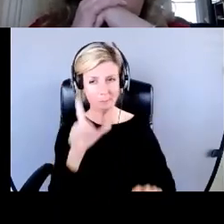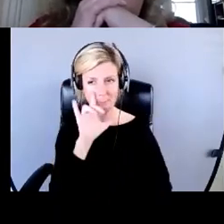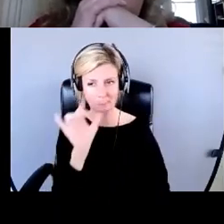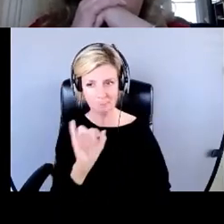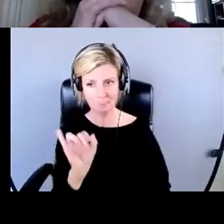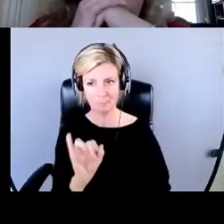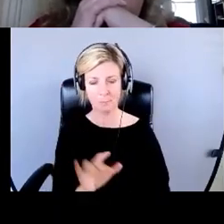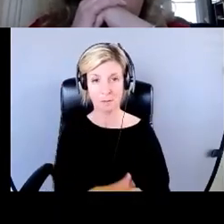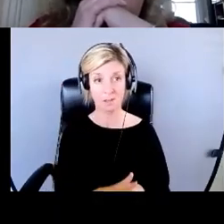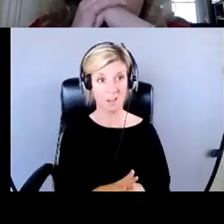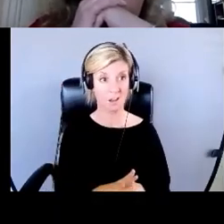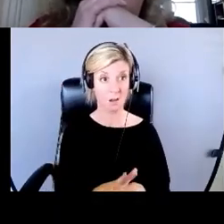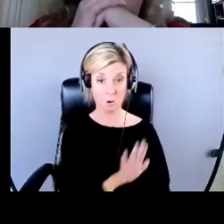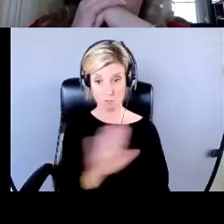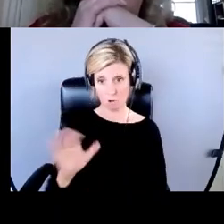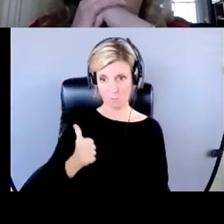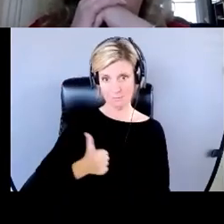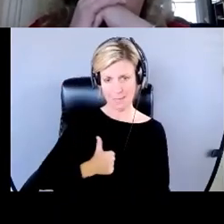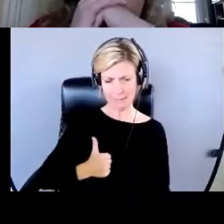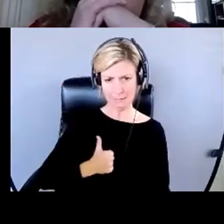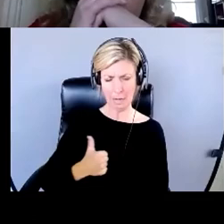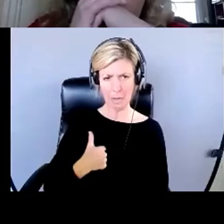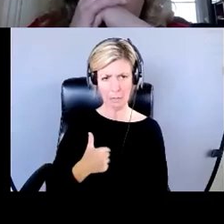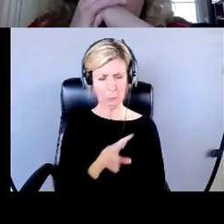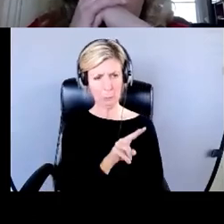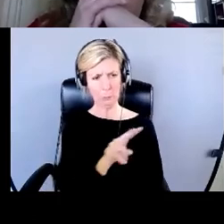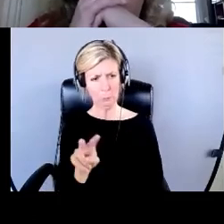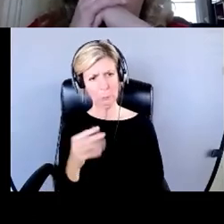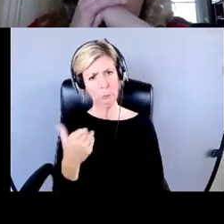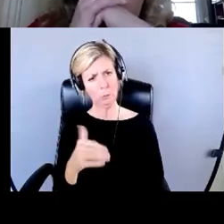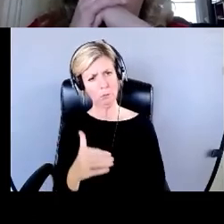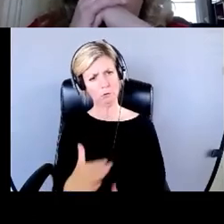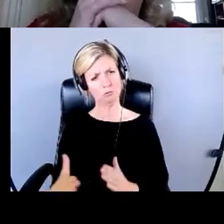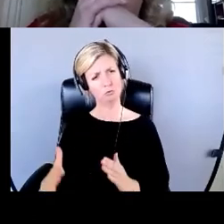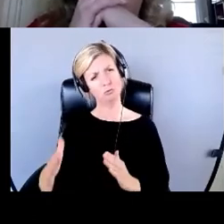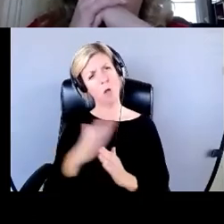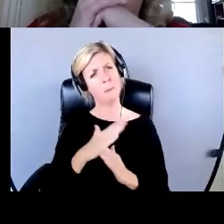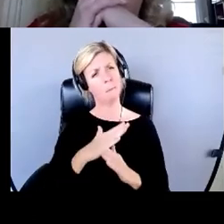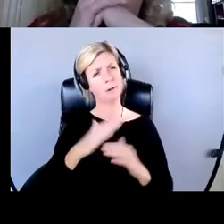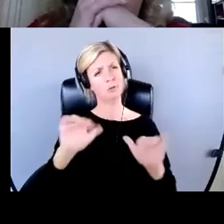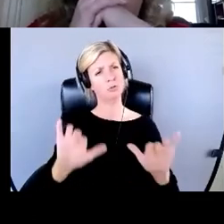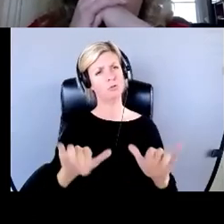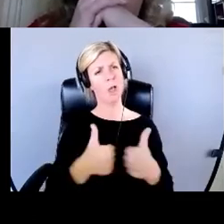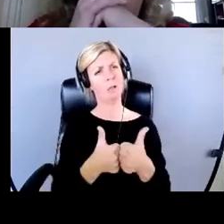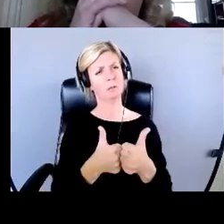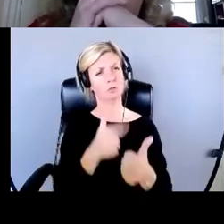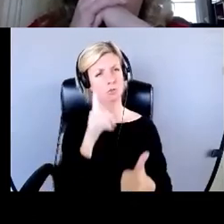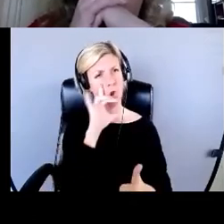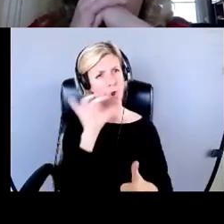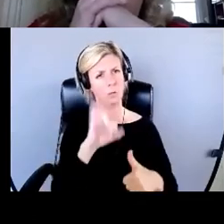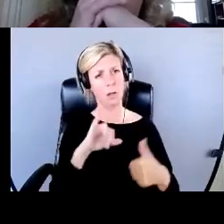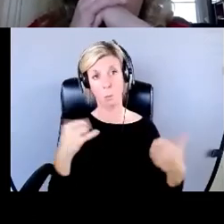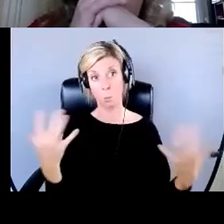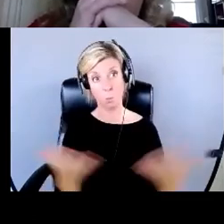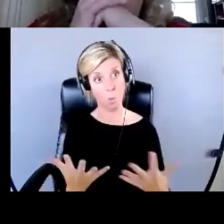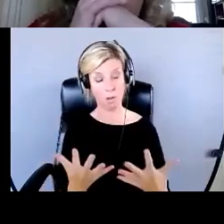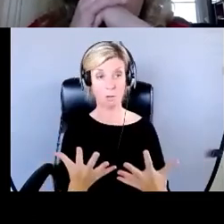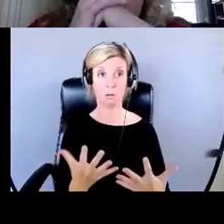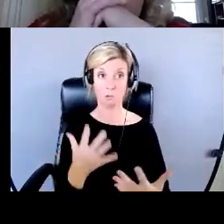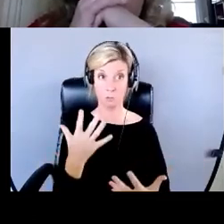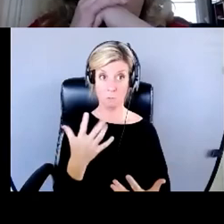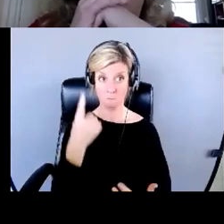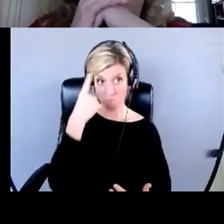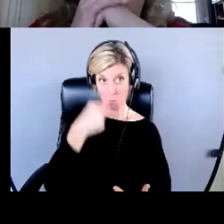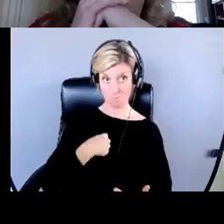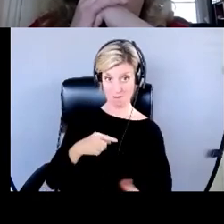and I think, what are the biggest challenges? That came to my mind as I hear you talking. And I think one of the biggest challenges